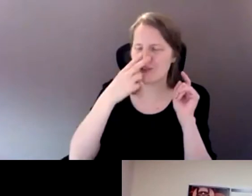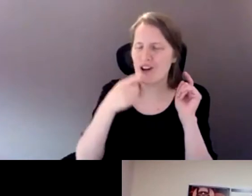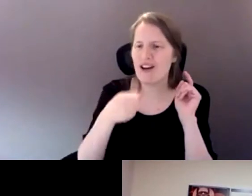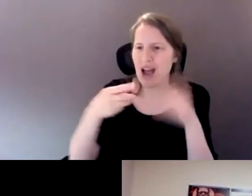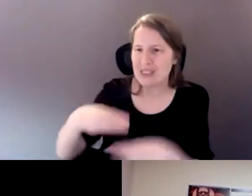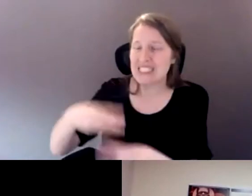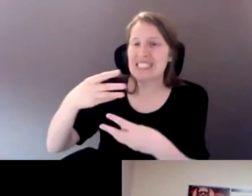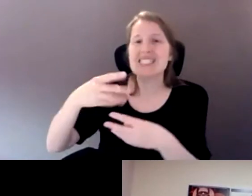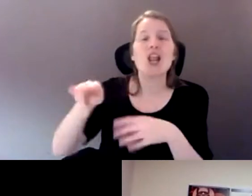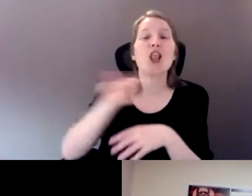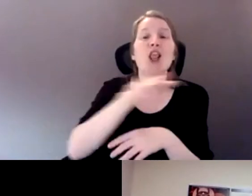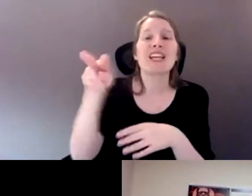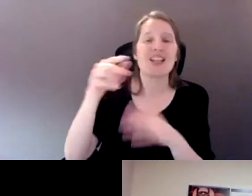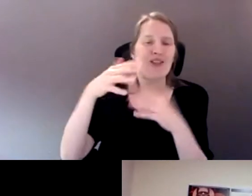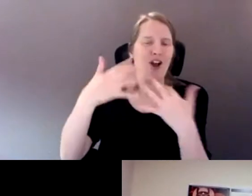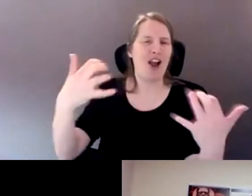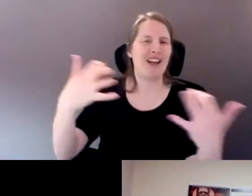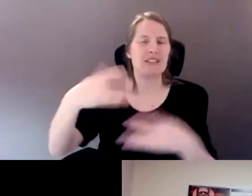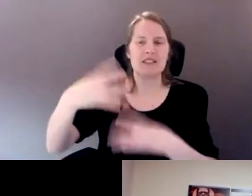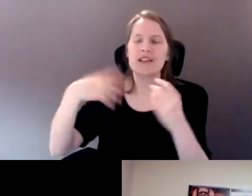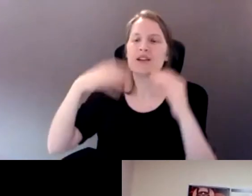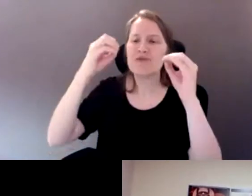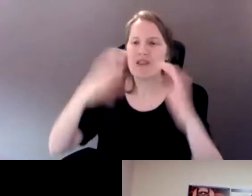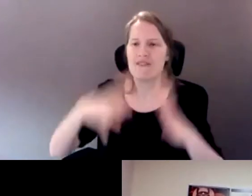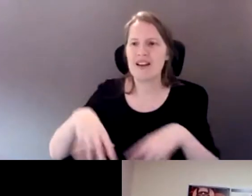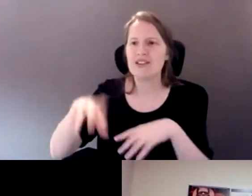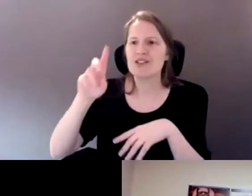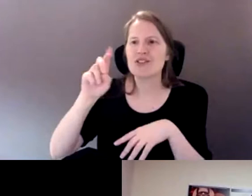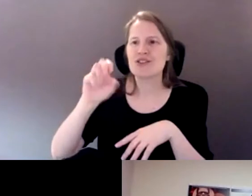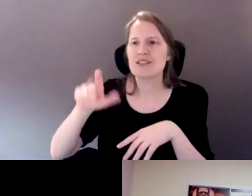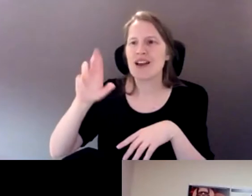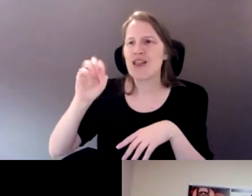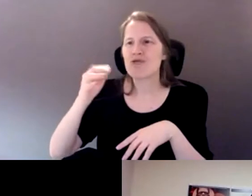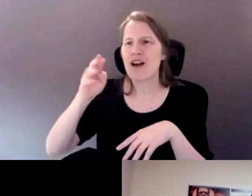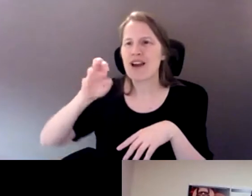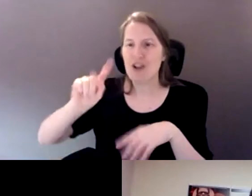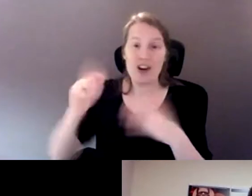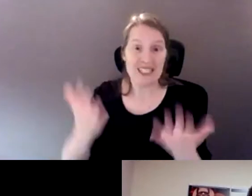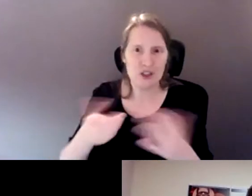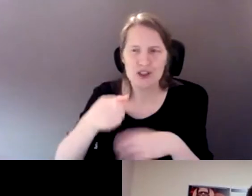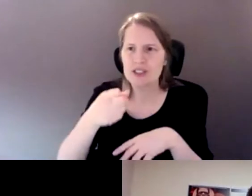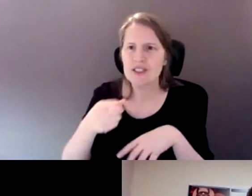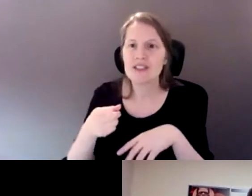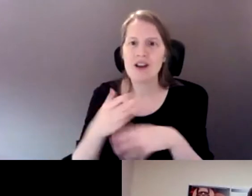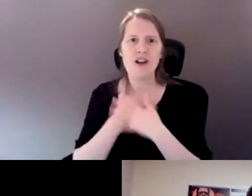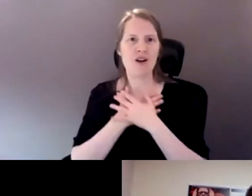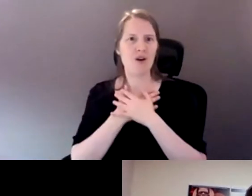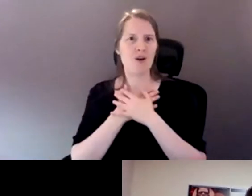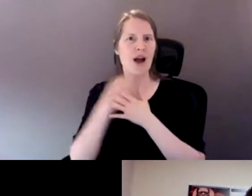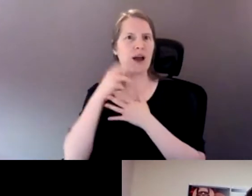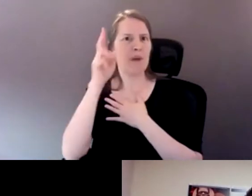through the audience before, I saw that Professor Adele Reinhardt was in the audience. Well, what an honor.